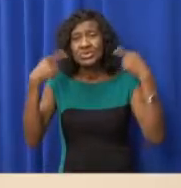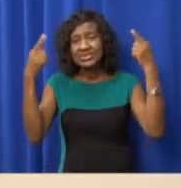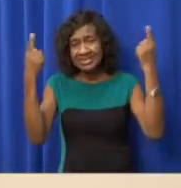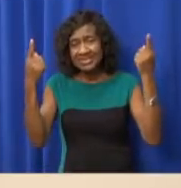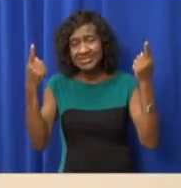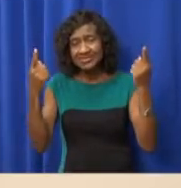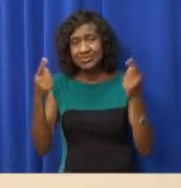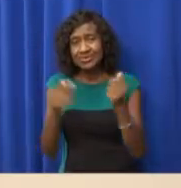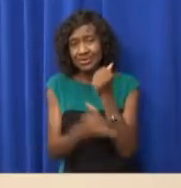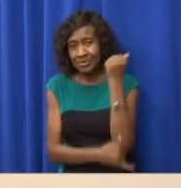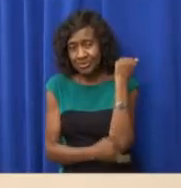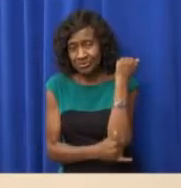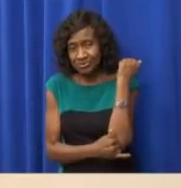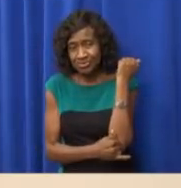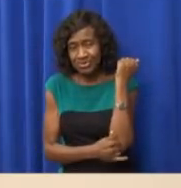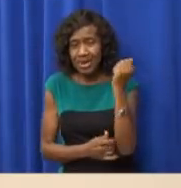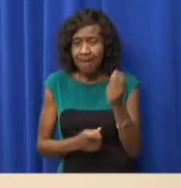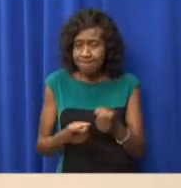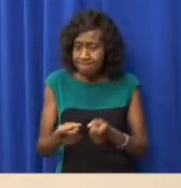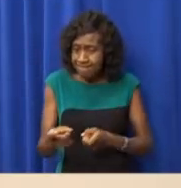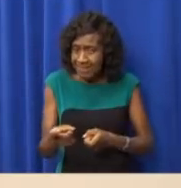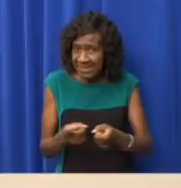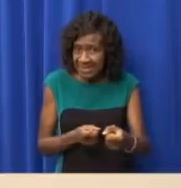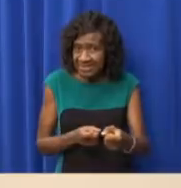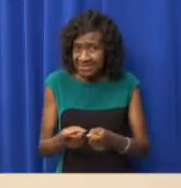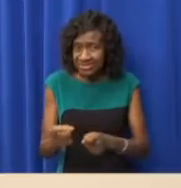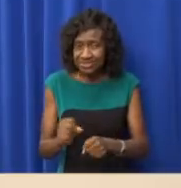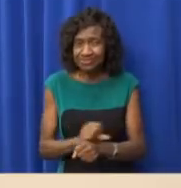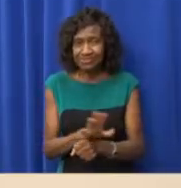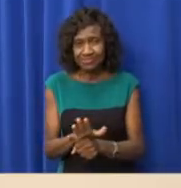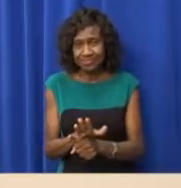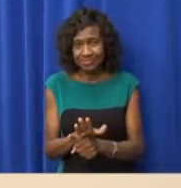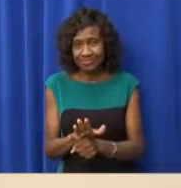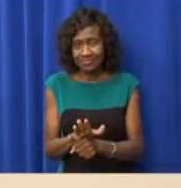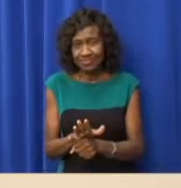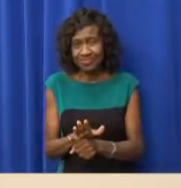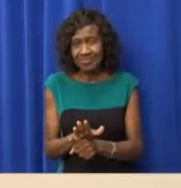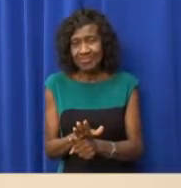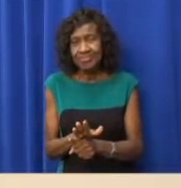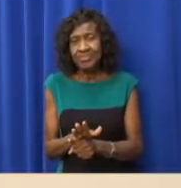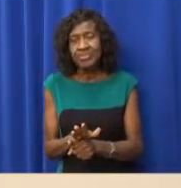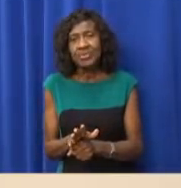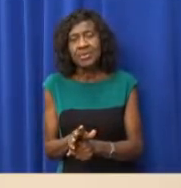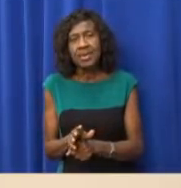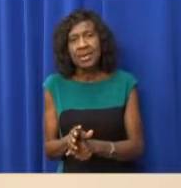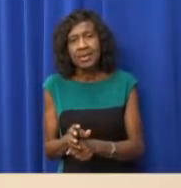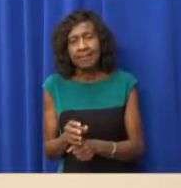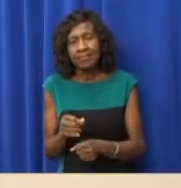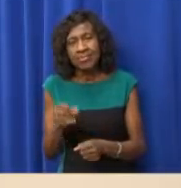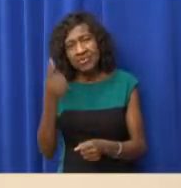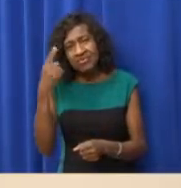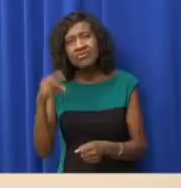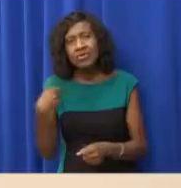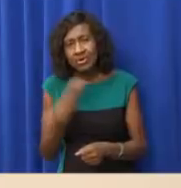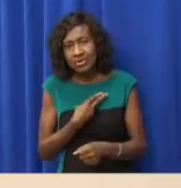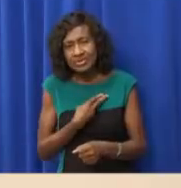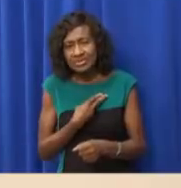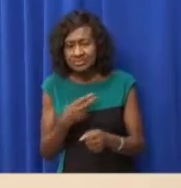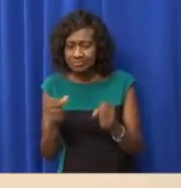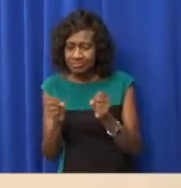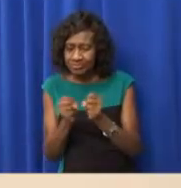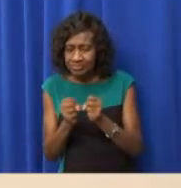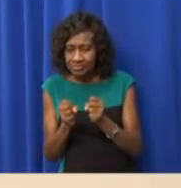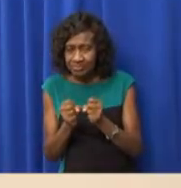managing this pandemic. Obviously, we have some significant advantages in the size and